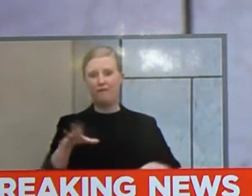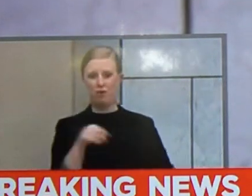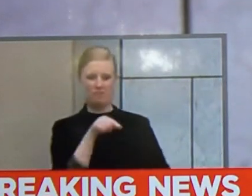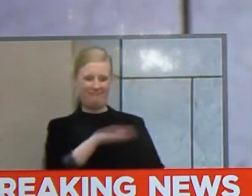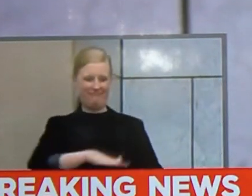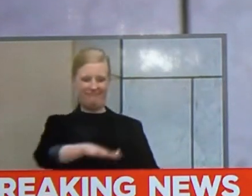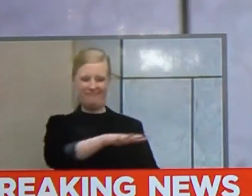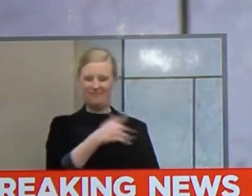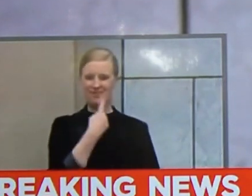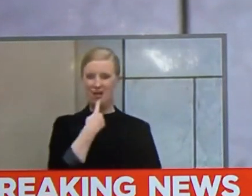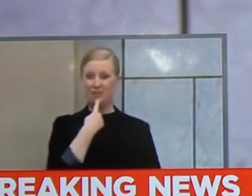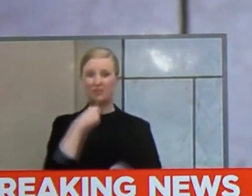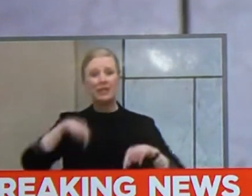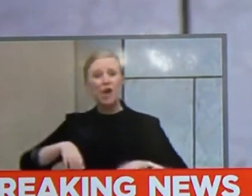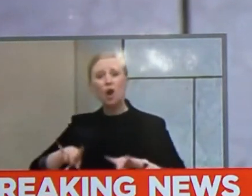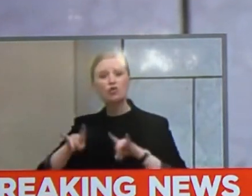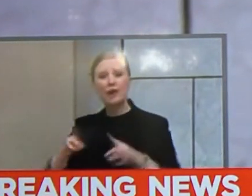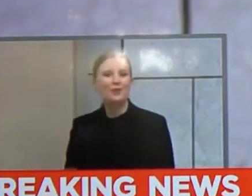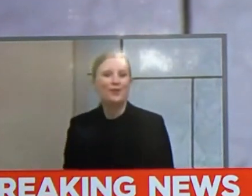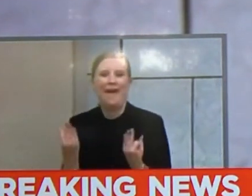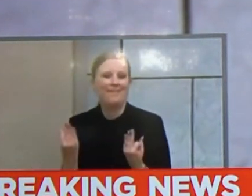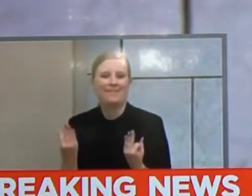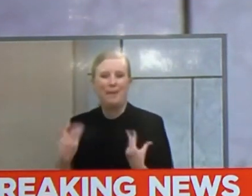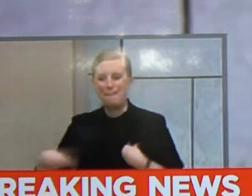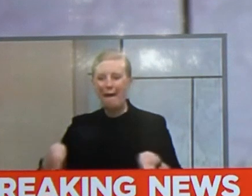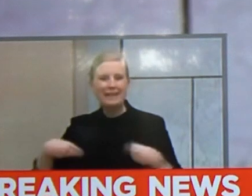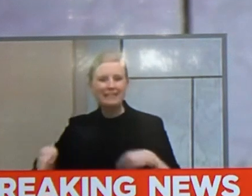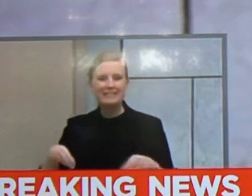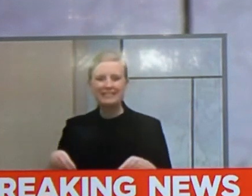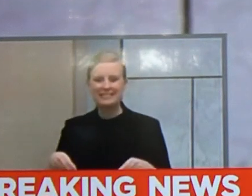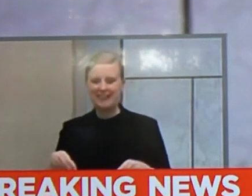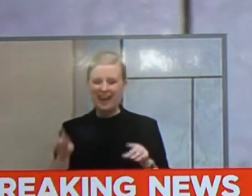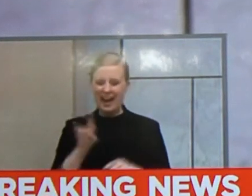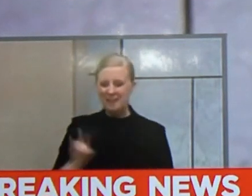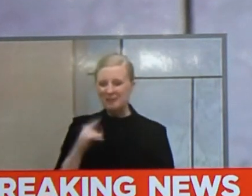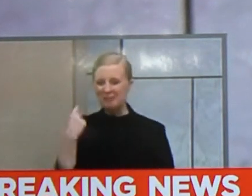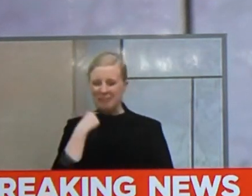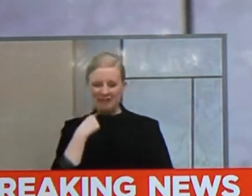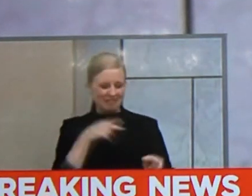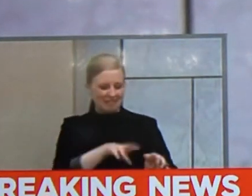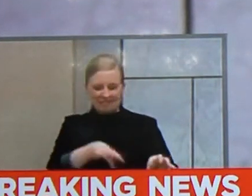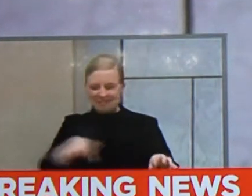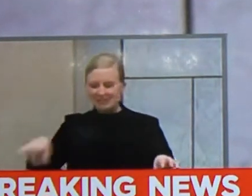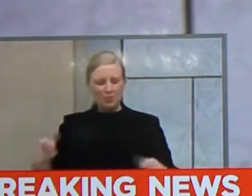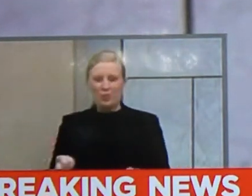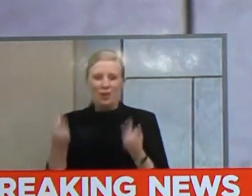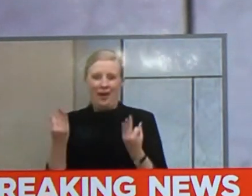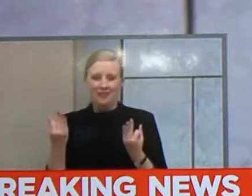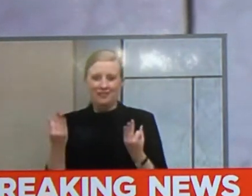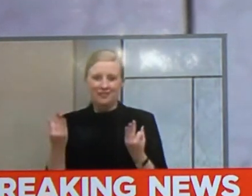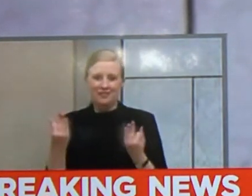places. We don't have them here, and there's a good reason. And I think this is a big challenge for the world into the future. The World